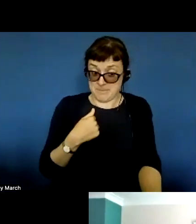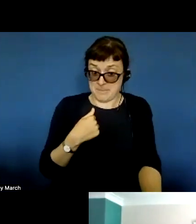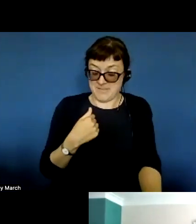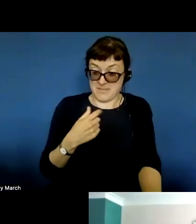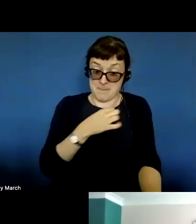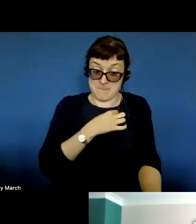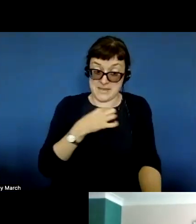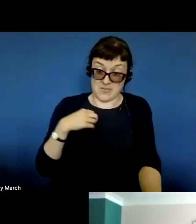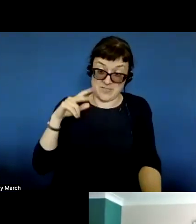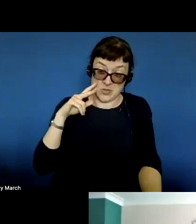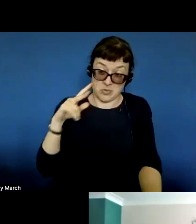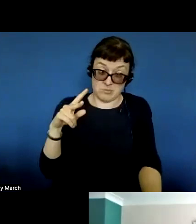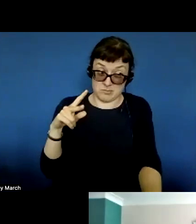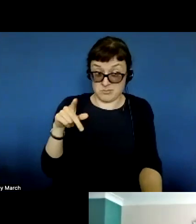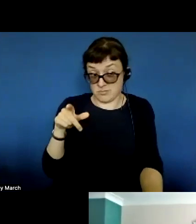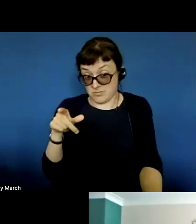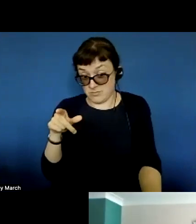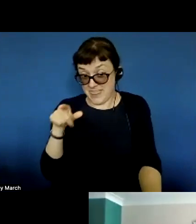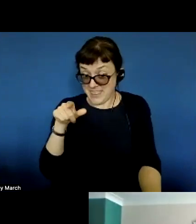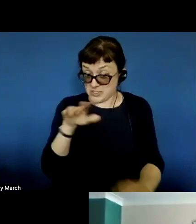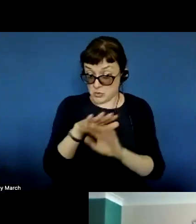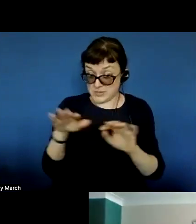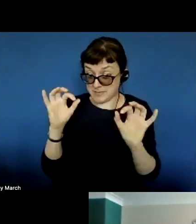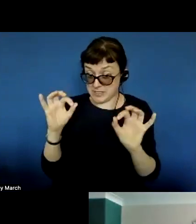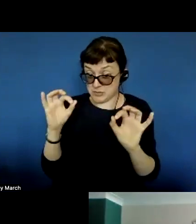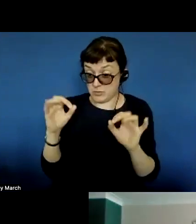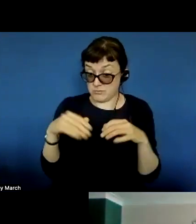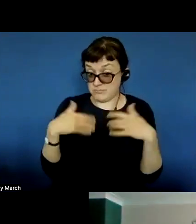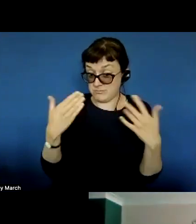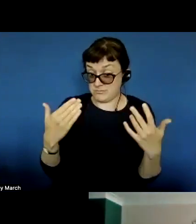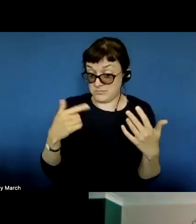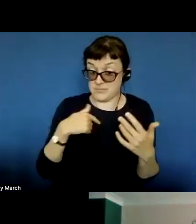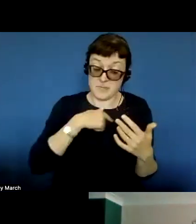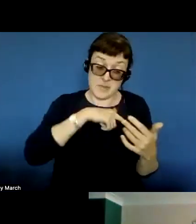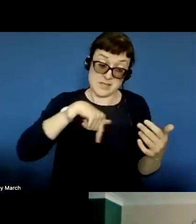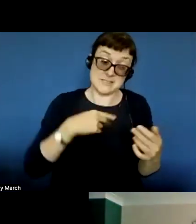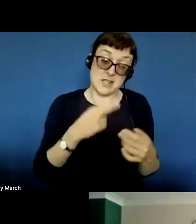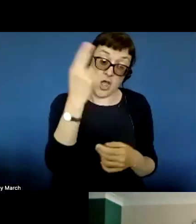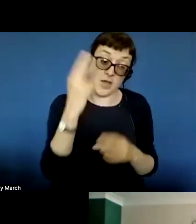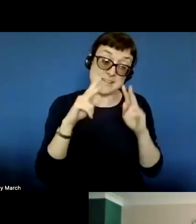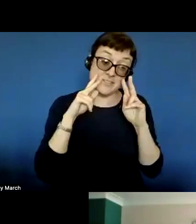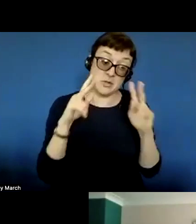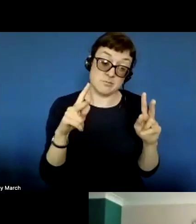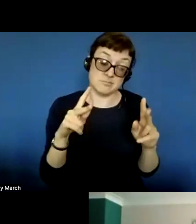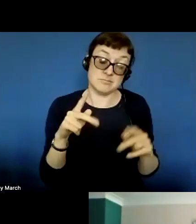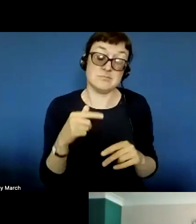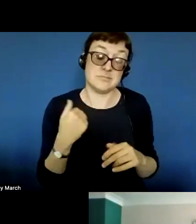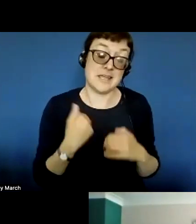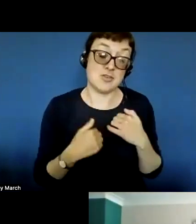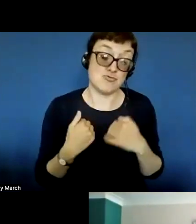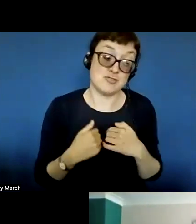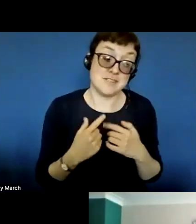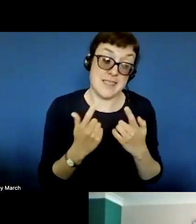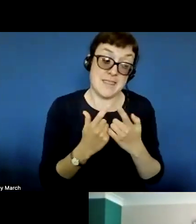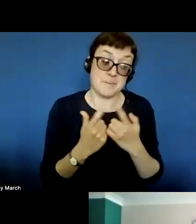viewpoint, is it not? And is it because we're coming from an arts point of view? I think that's something really interesting to think about,